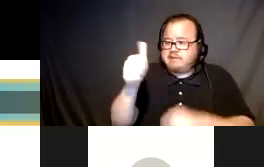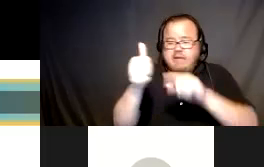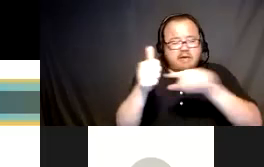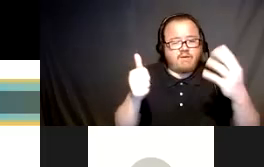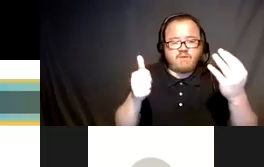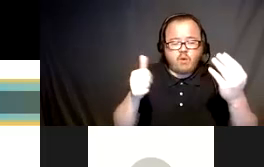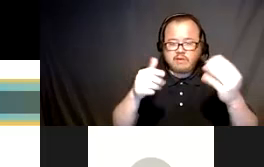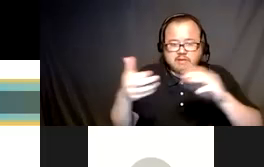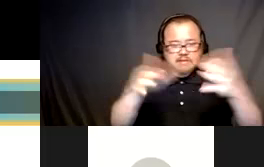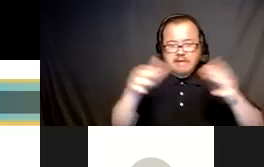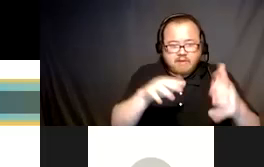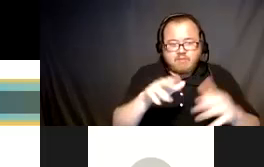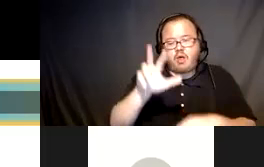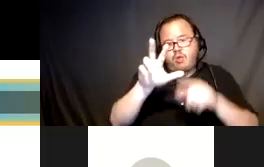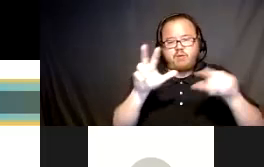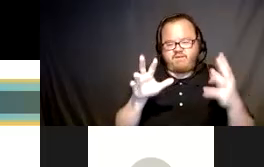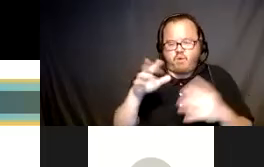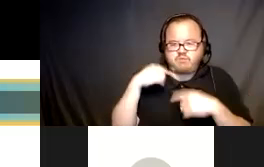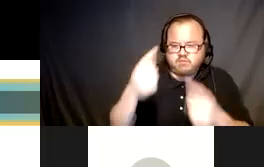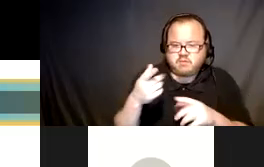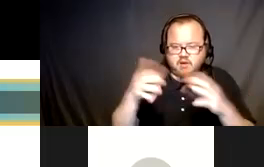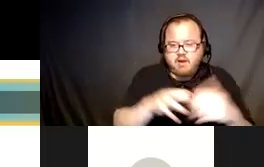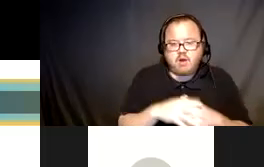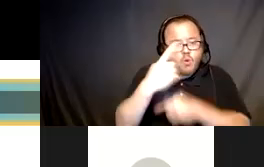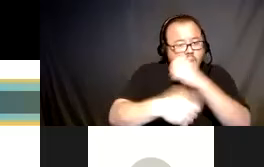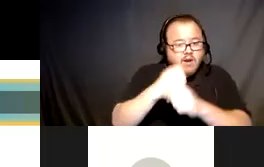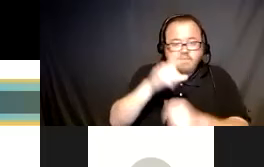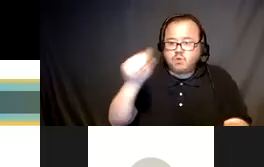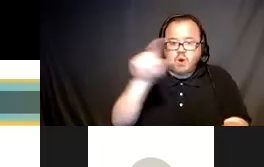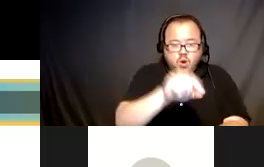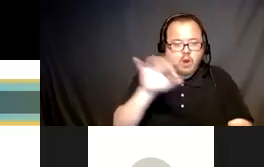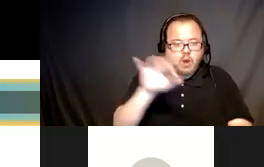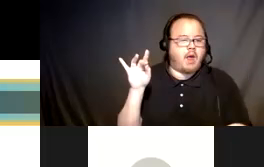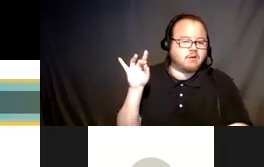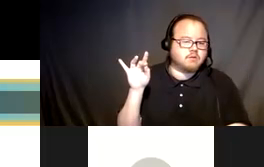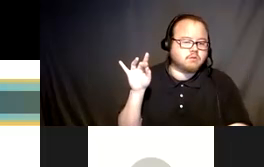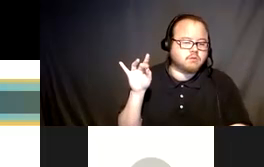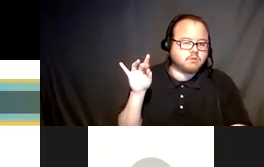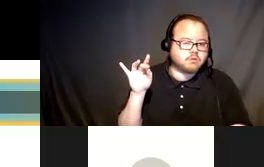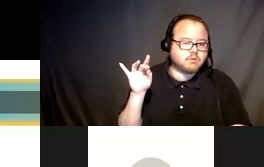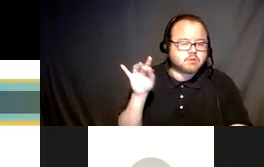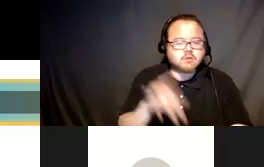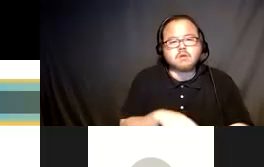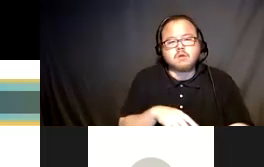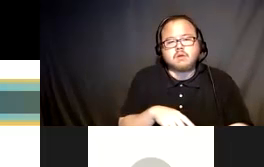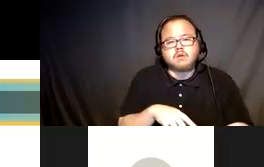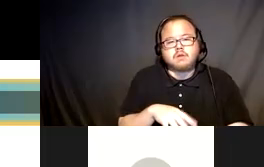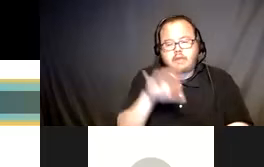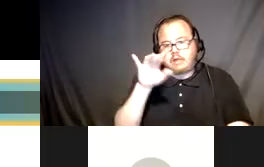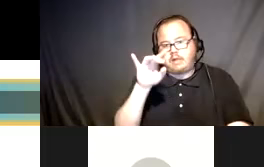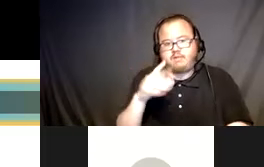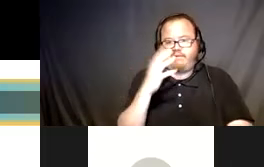age range are 3 to 4. In that 1 year of 2020, it was 8. And typically the deaths in the age range for